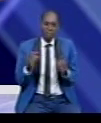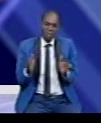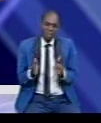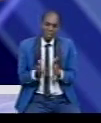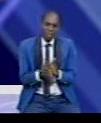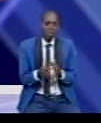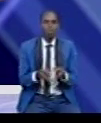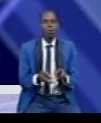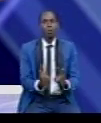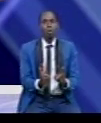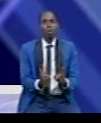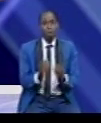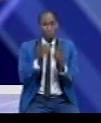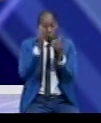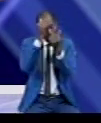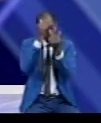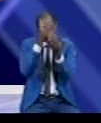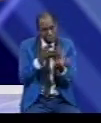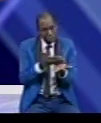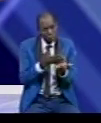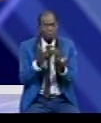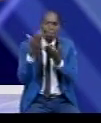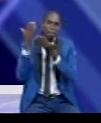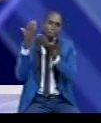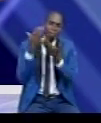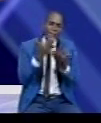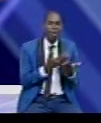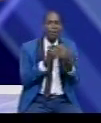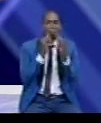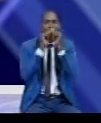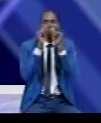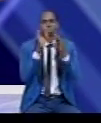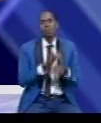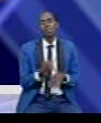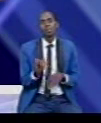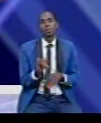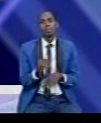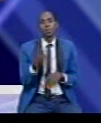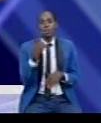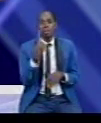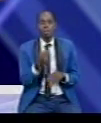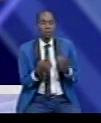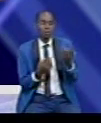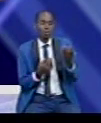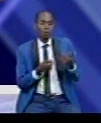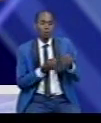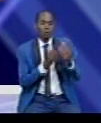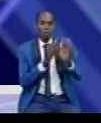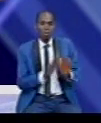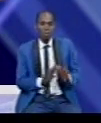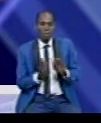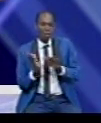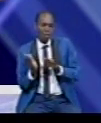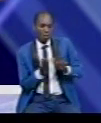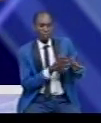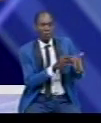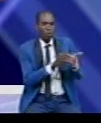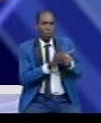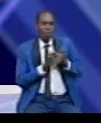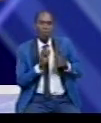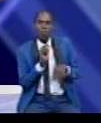Obedience brings blessing. The disciples left their nets to follow him.